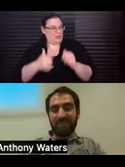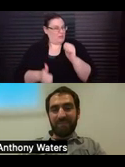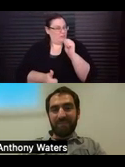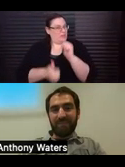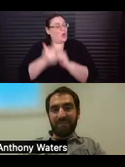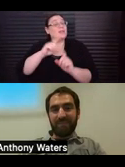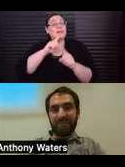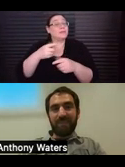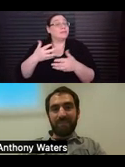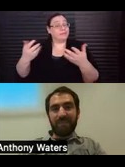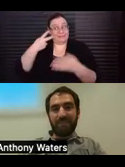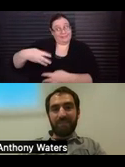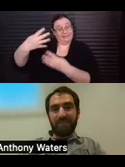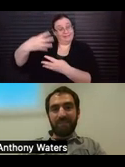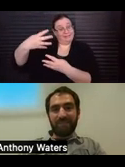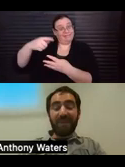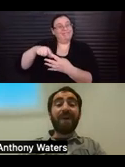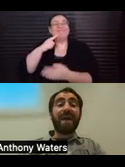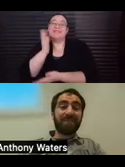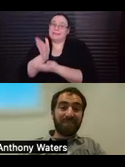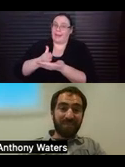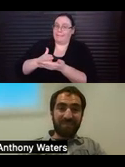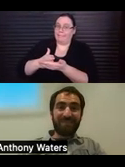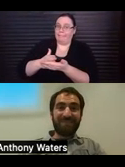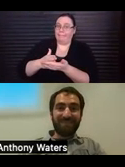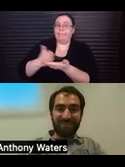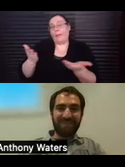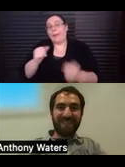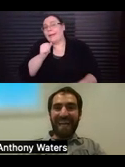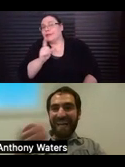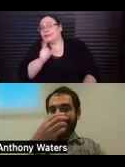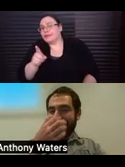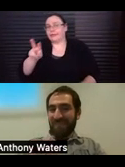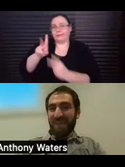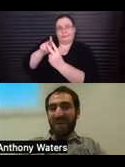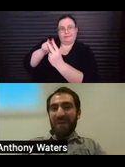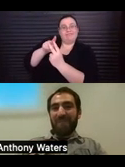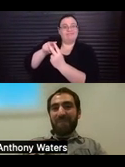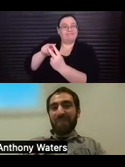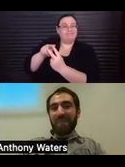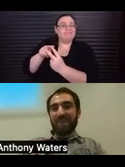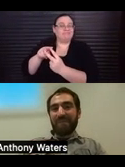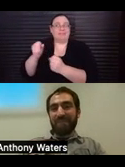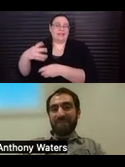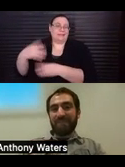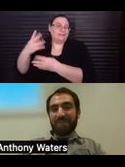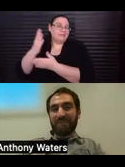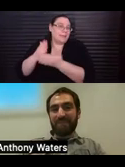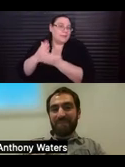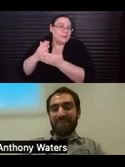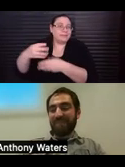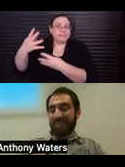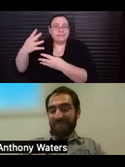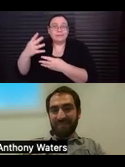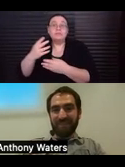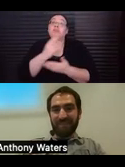folks that I'm seeing here are saying some or not sure. So yeah. I'm seeing a lot of sums, a lot of yeses